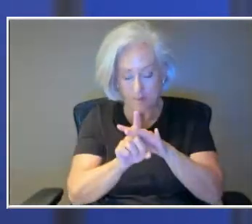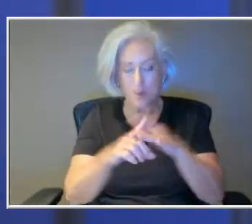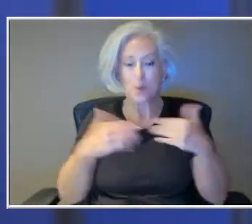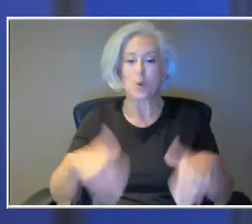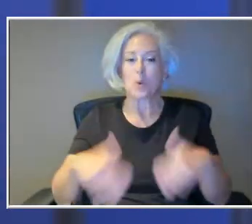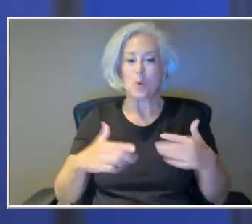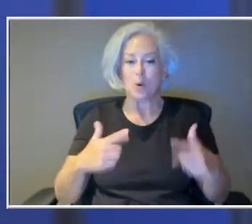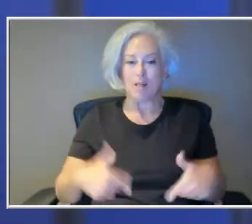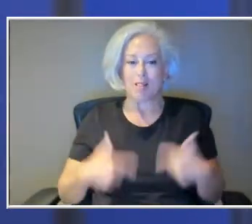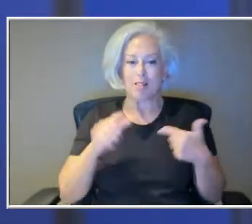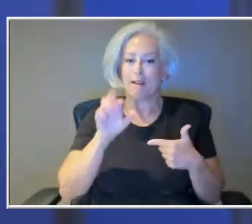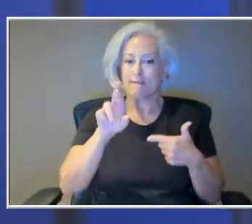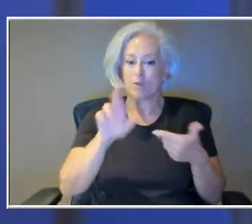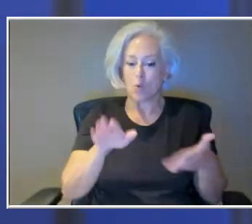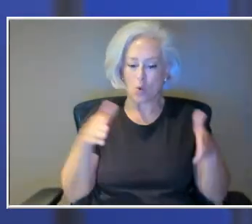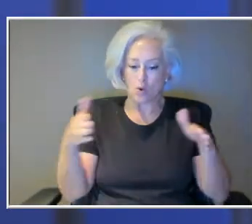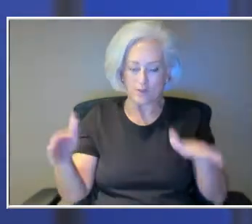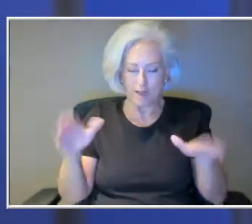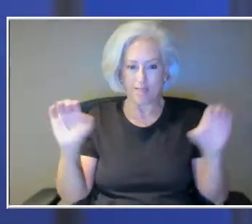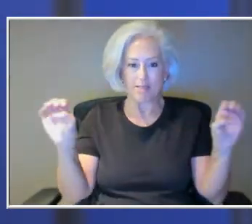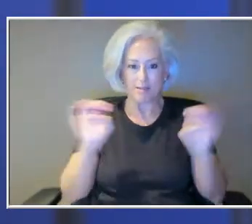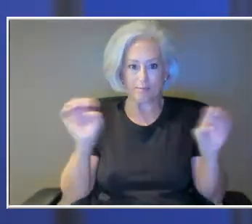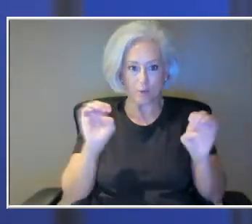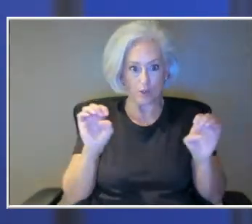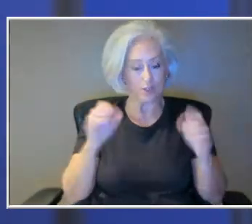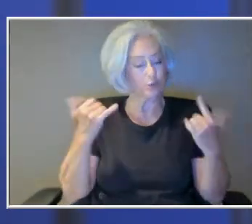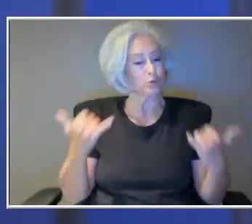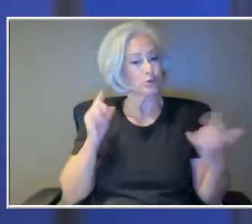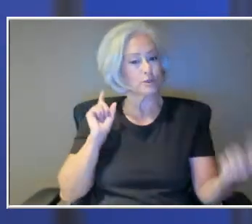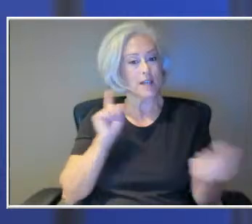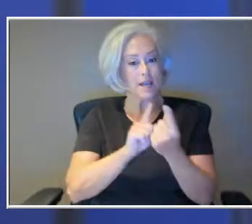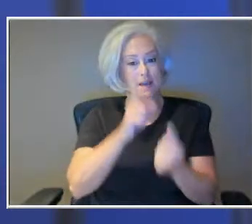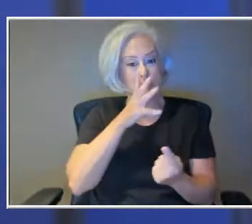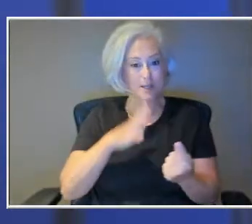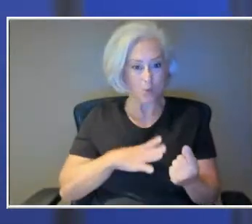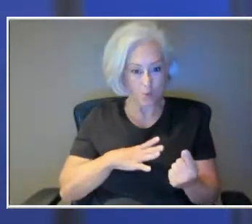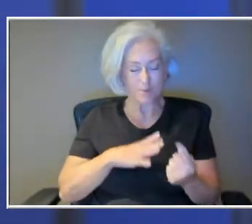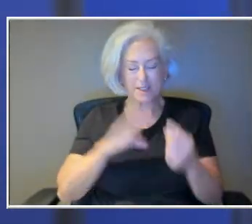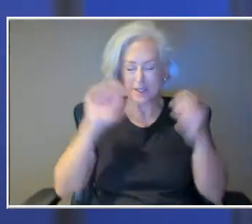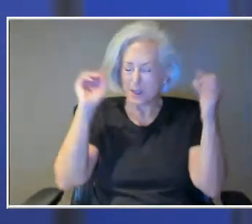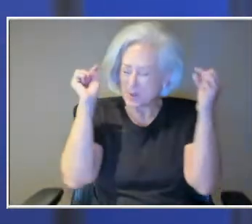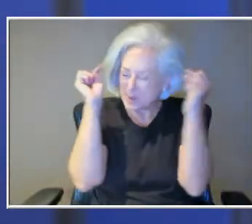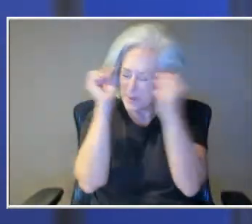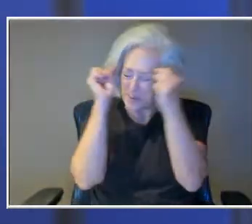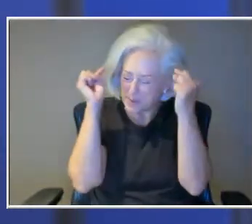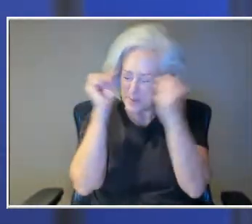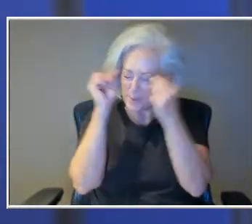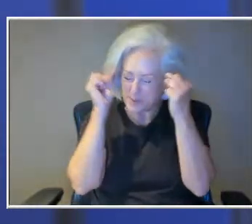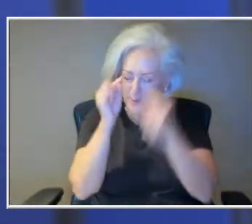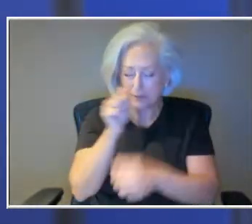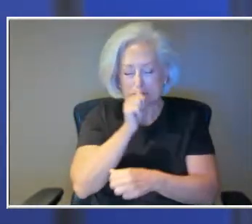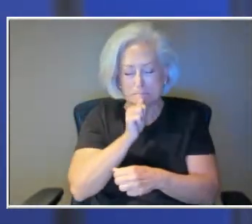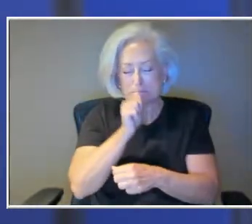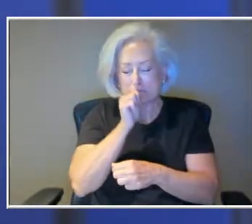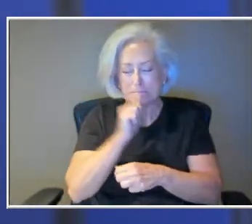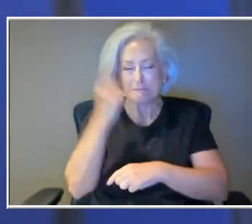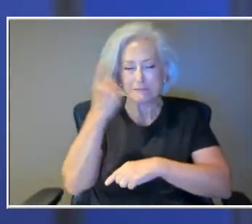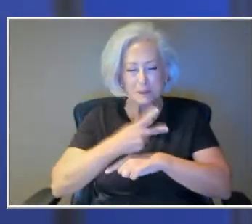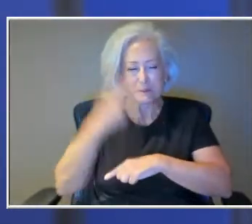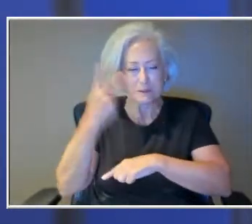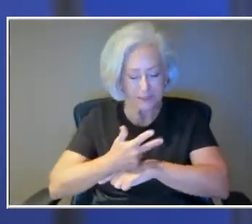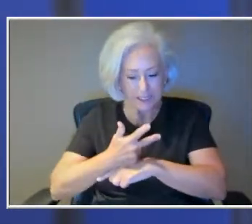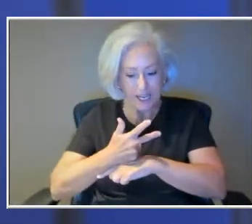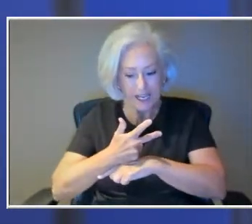felt the worst headache of her life and lived with it for days before she was finally flown to the University of Kansas Health